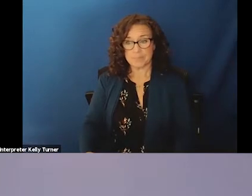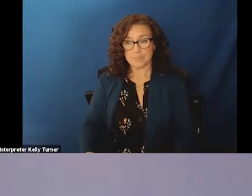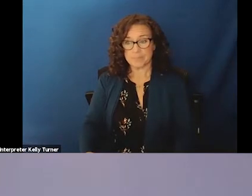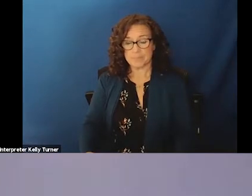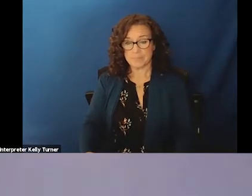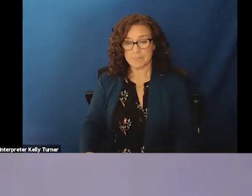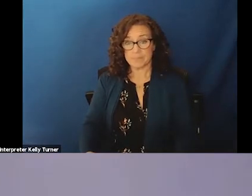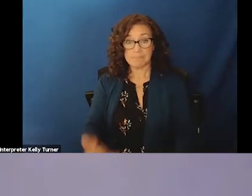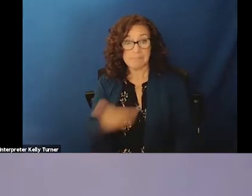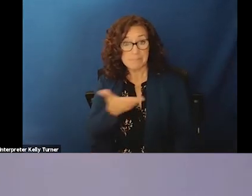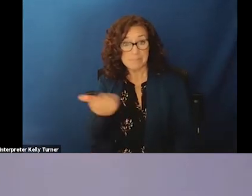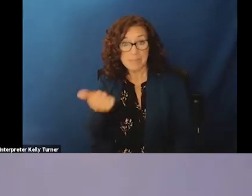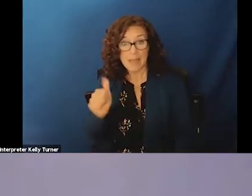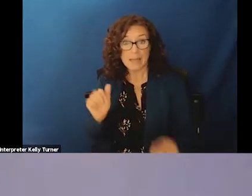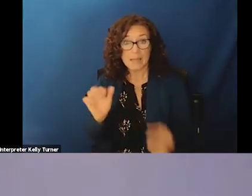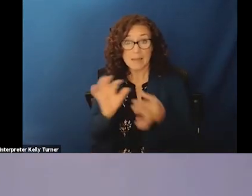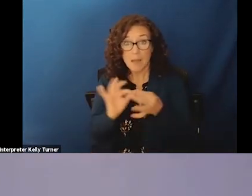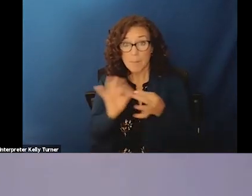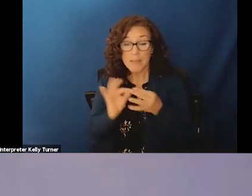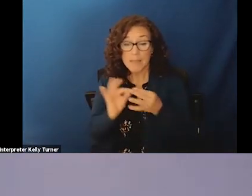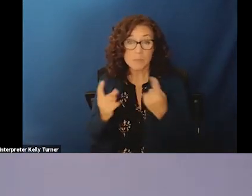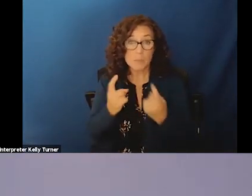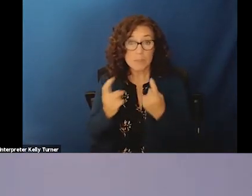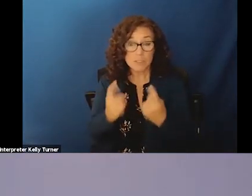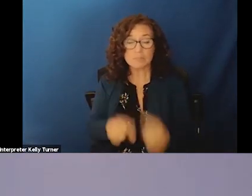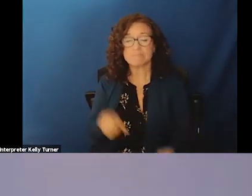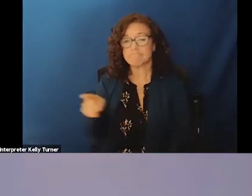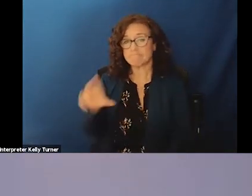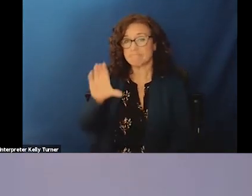Are there any? Please, Ms. Capps.